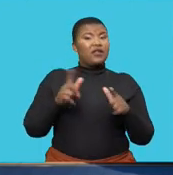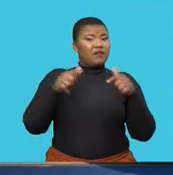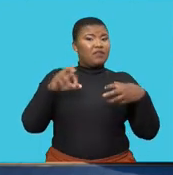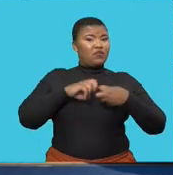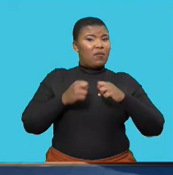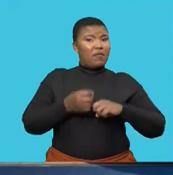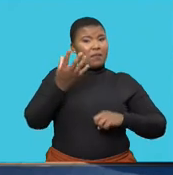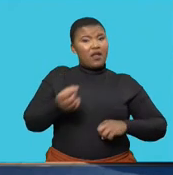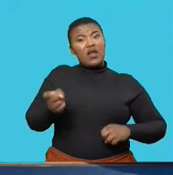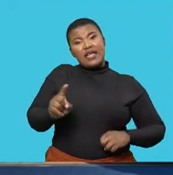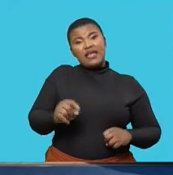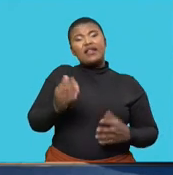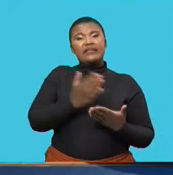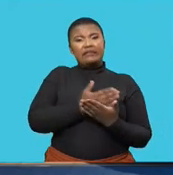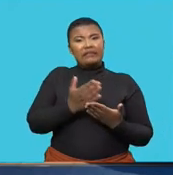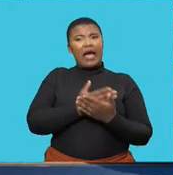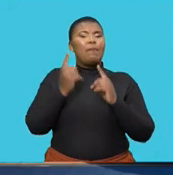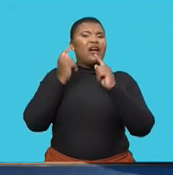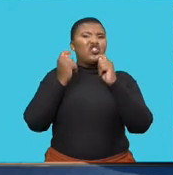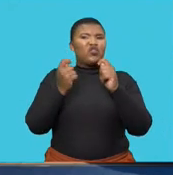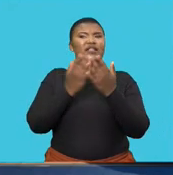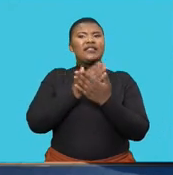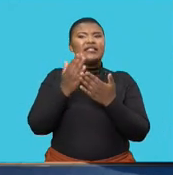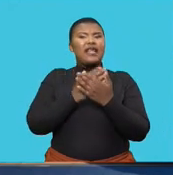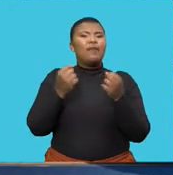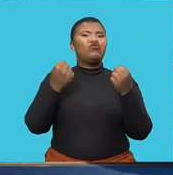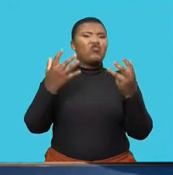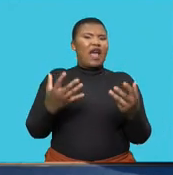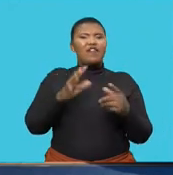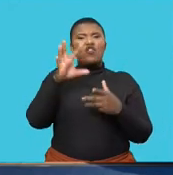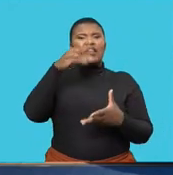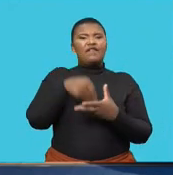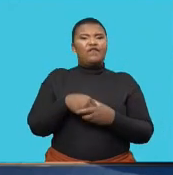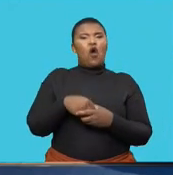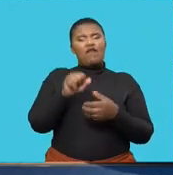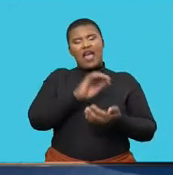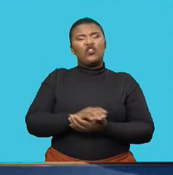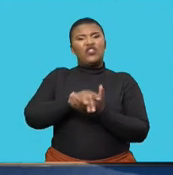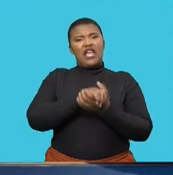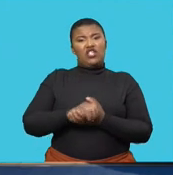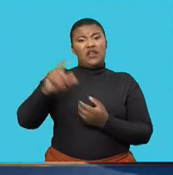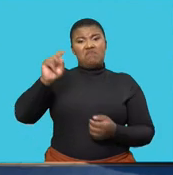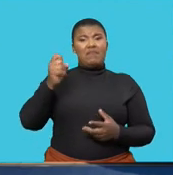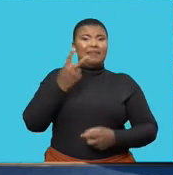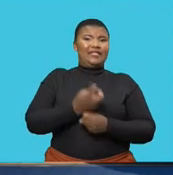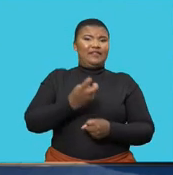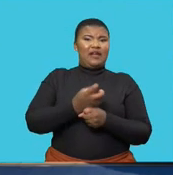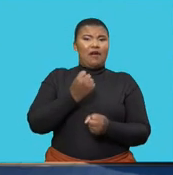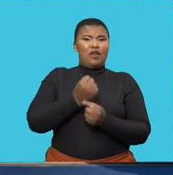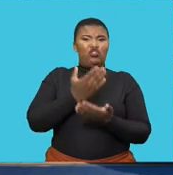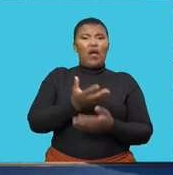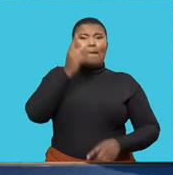they face is that some transports or some drivers are not part of the associations, which makes it difficult to find them